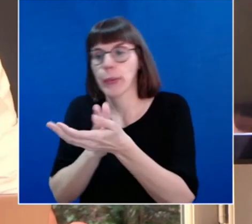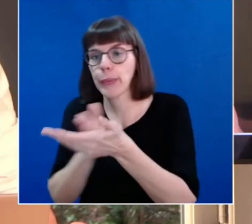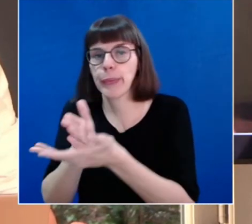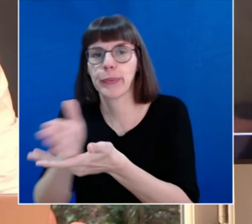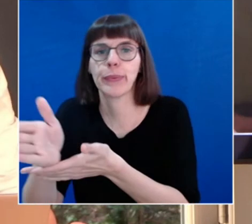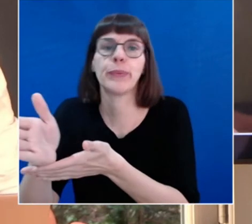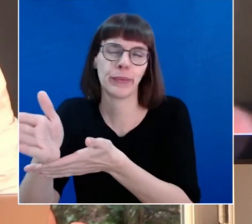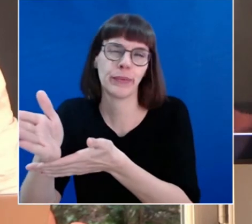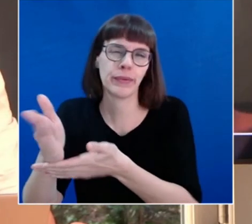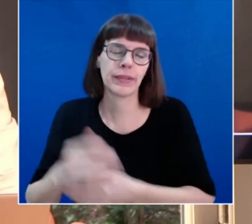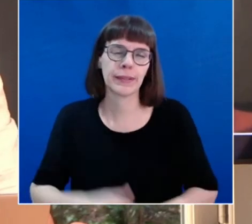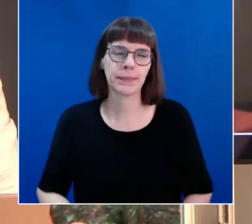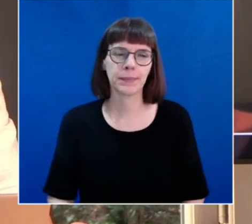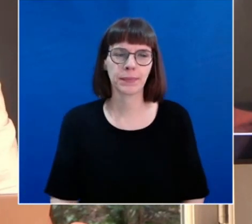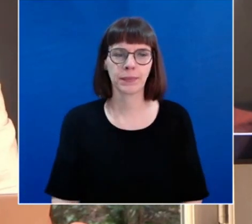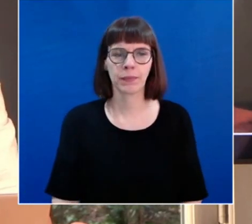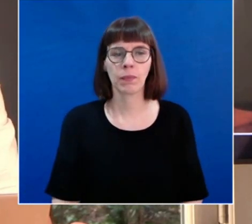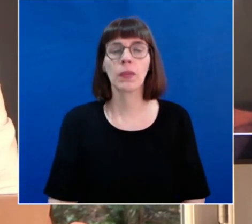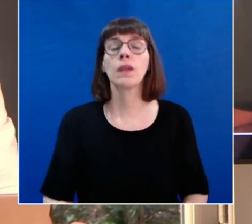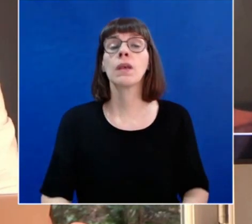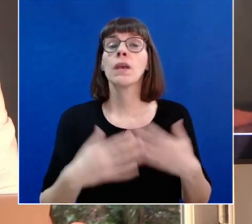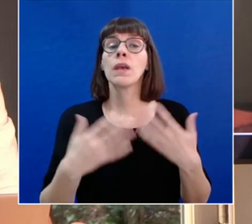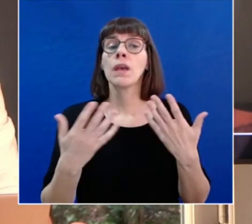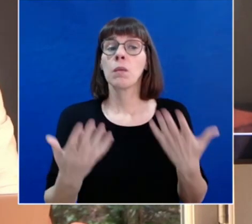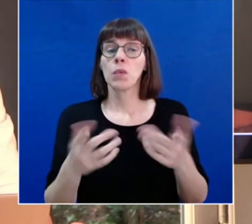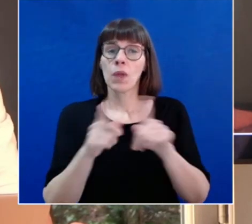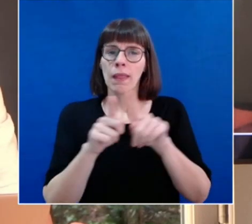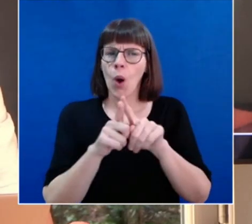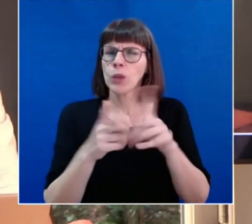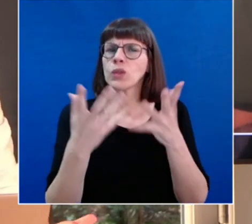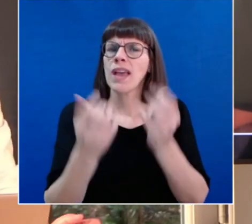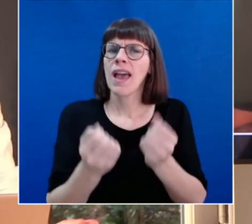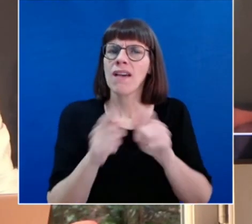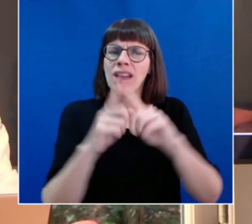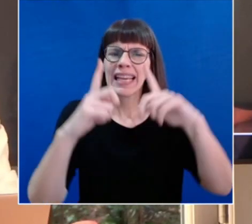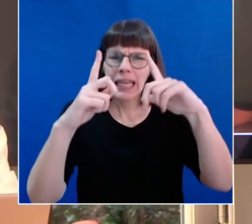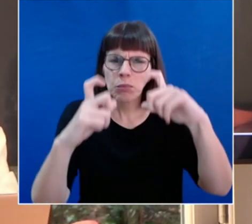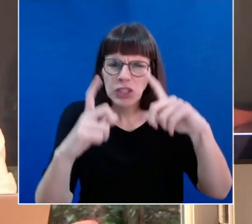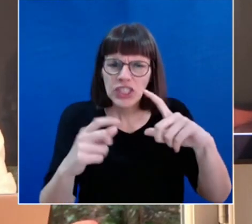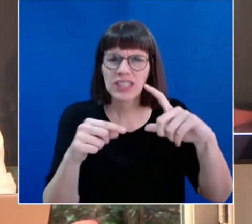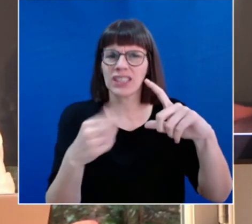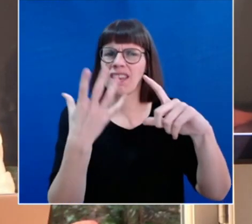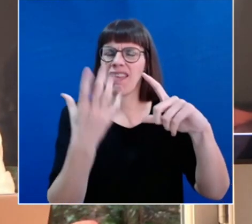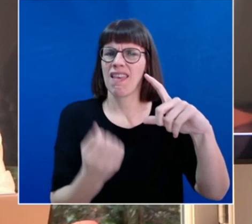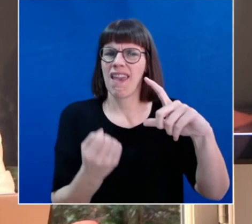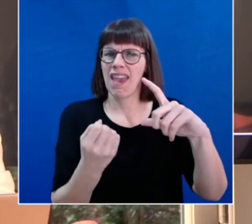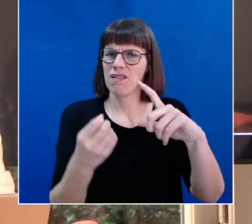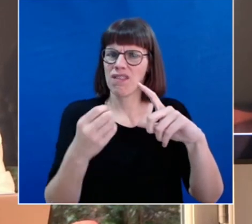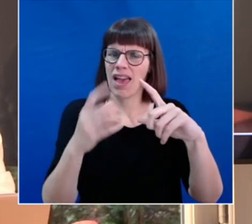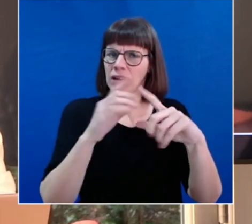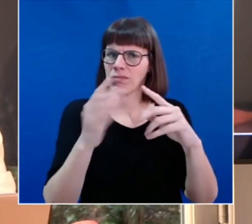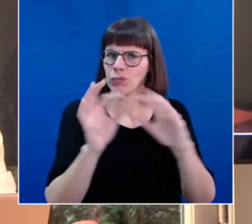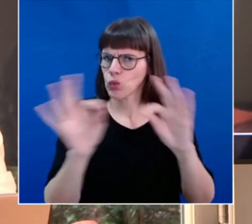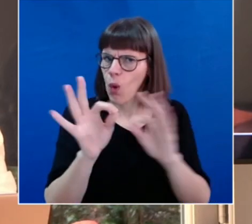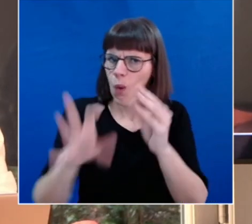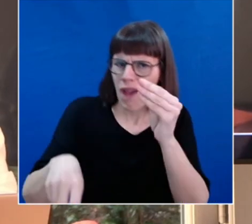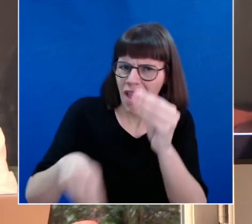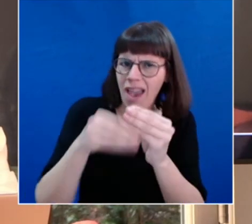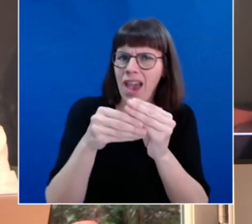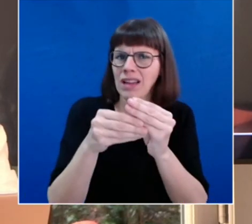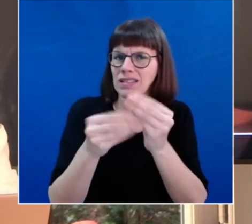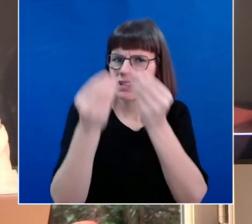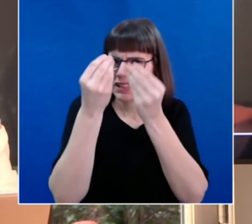Missing alternate text for images is as well a very, very common mistake. And color contrast. I think